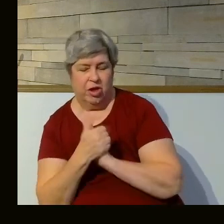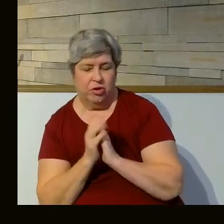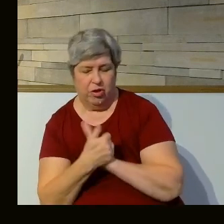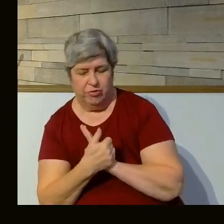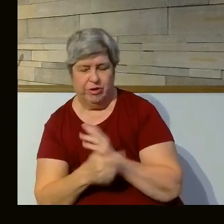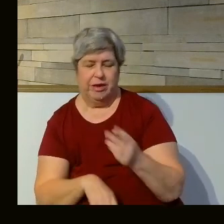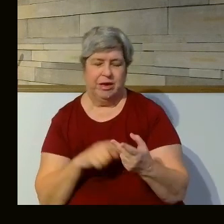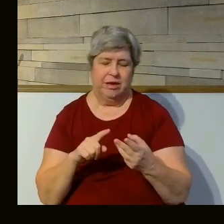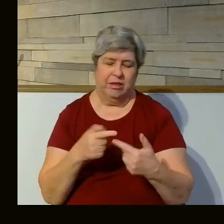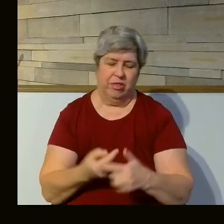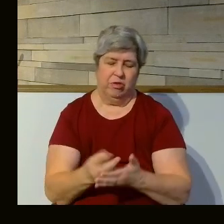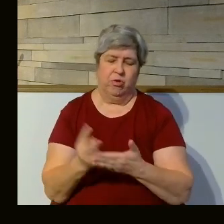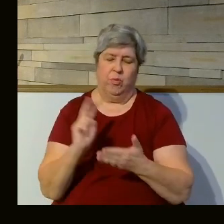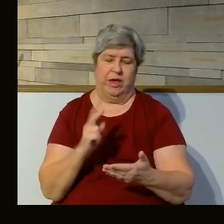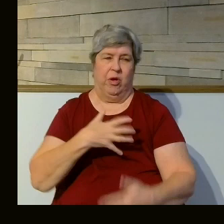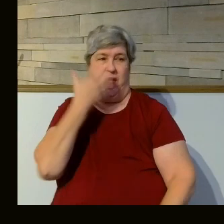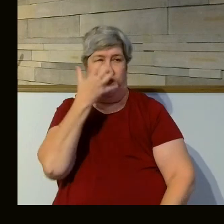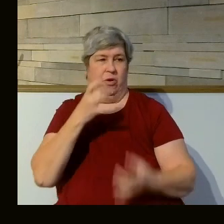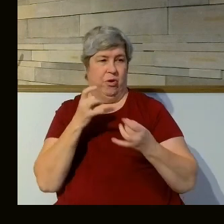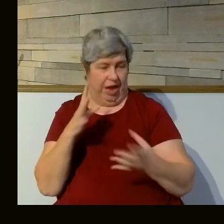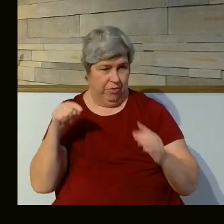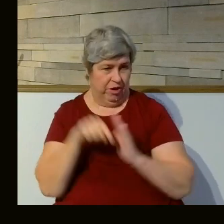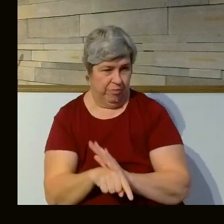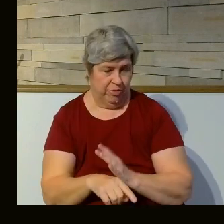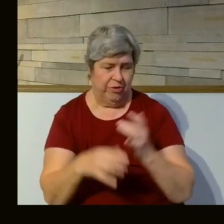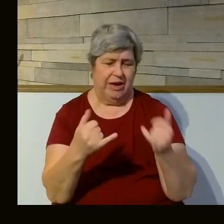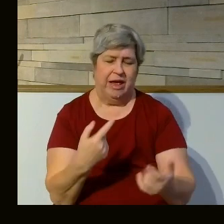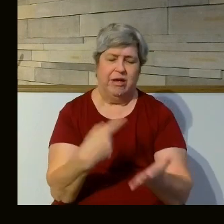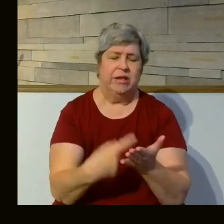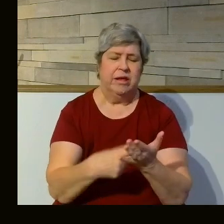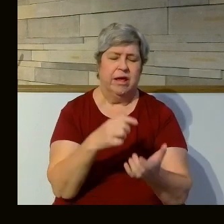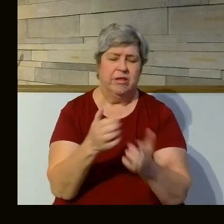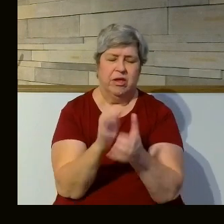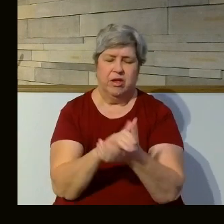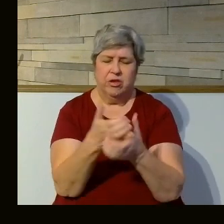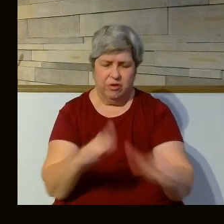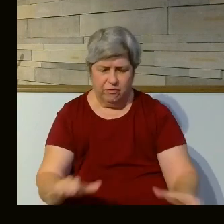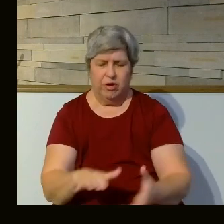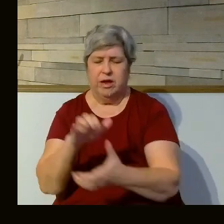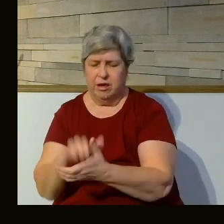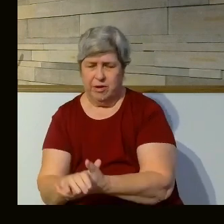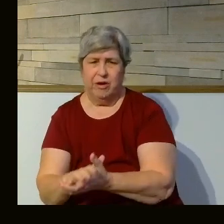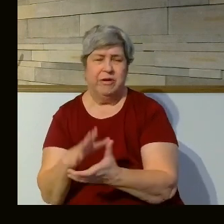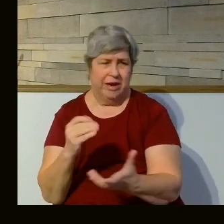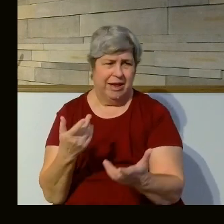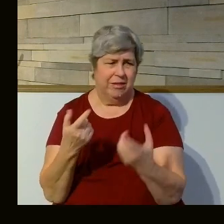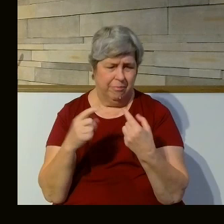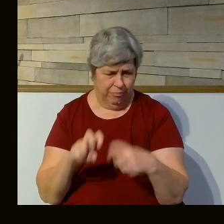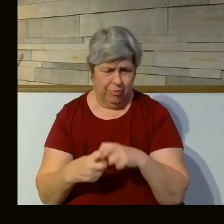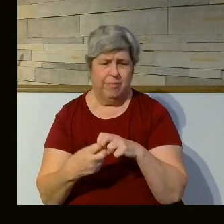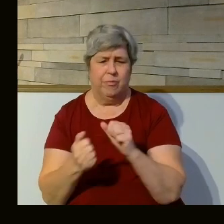with anger and hatred and murder. We see it here, divorce and marriage and the harm that's going on in many marriages.